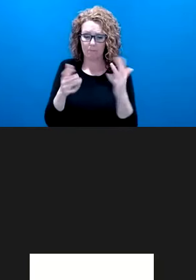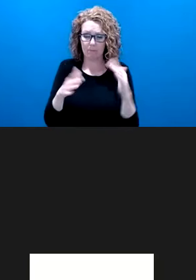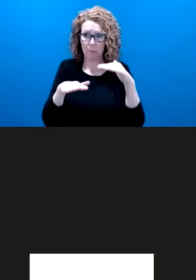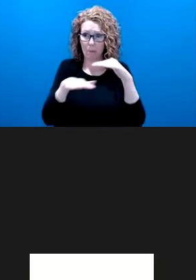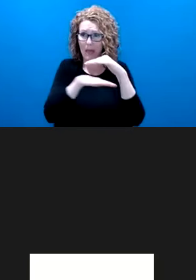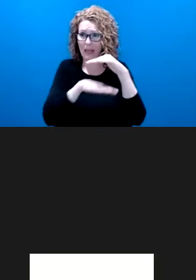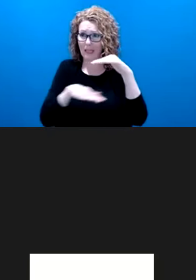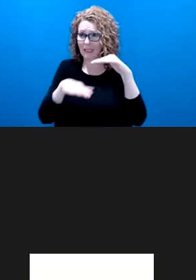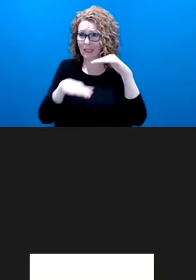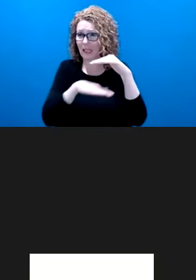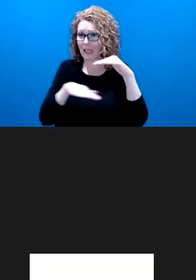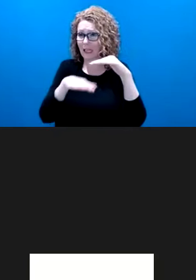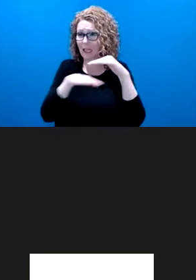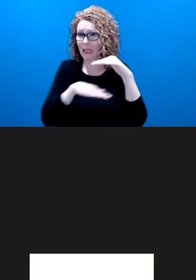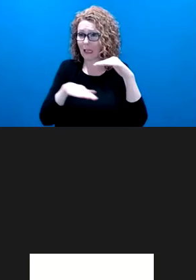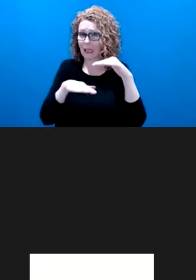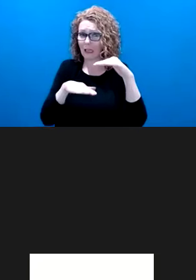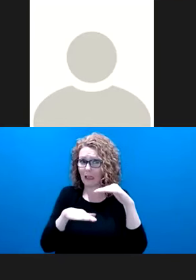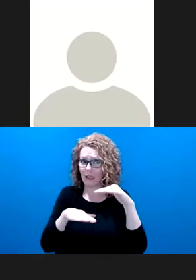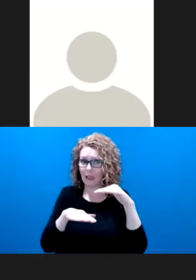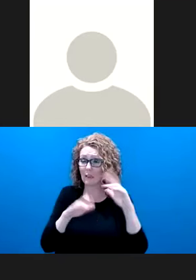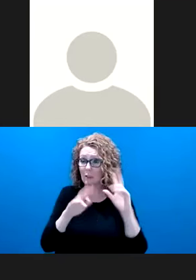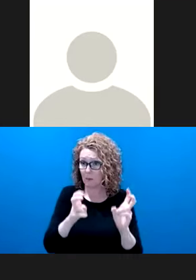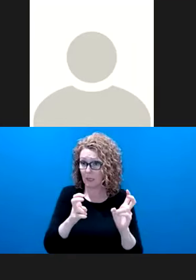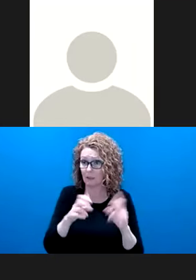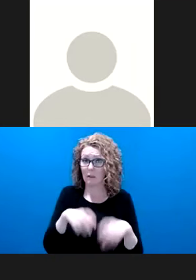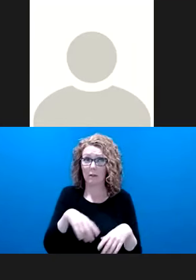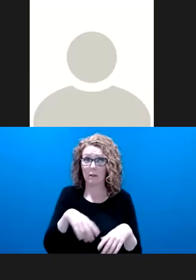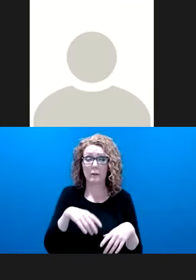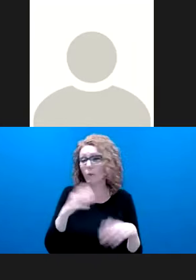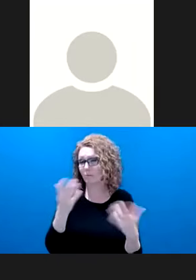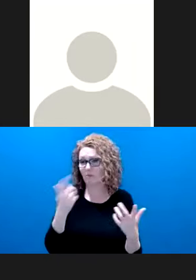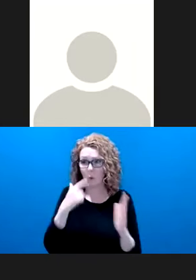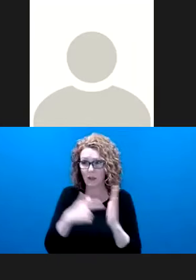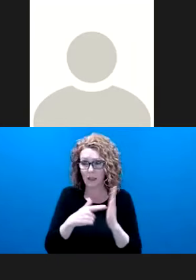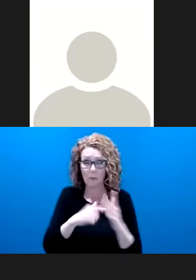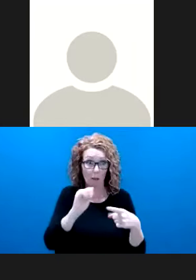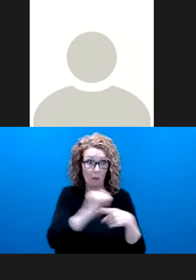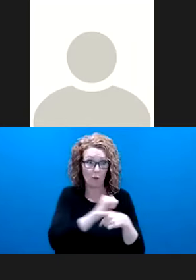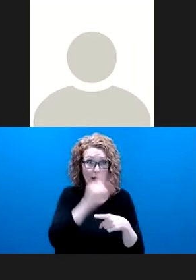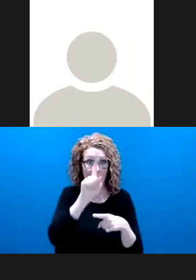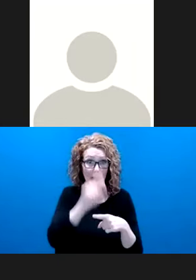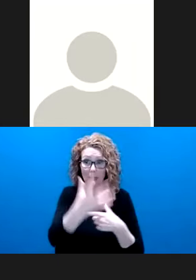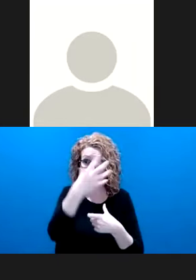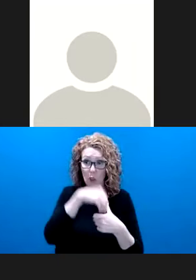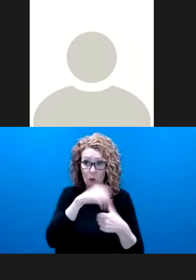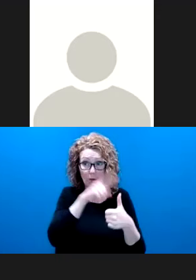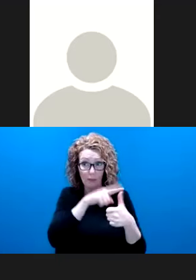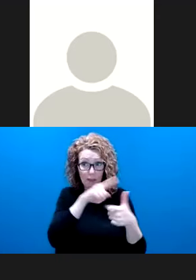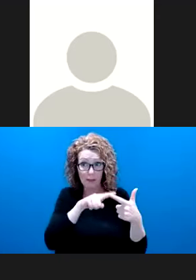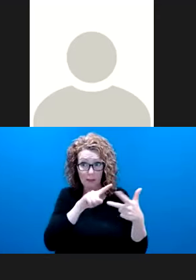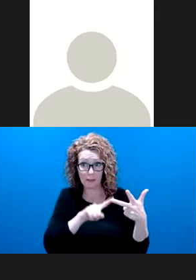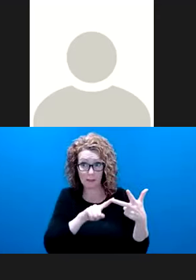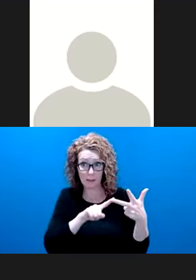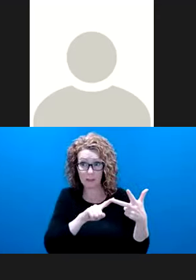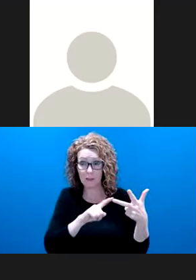ideas, these core topics, and say the training must include A, B, and C, and topics may include, but they're